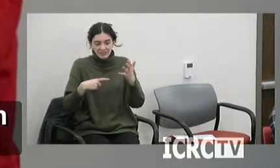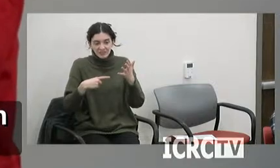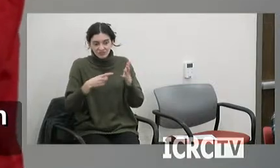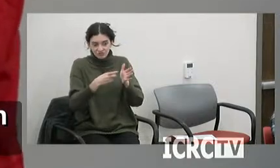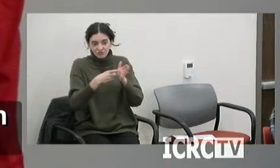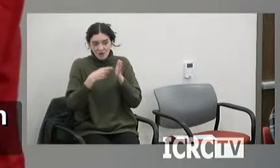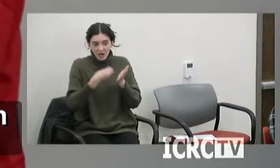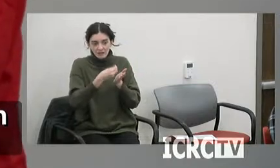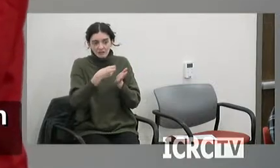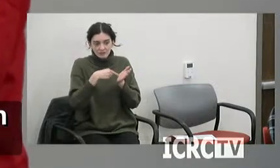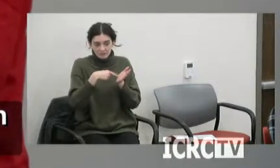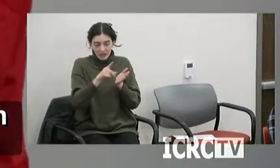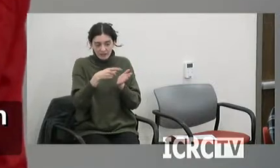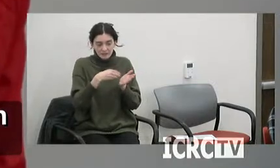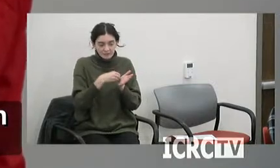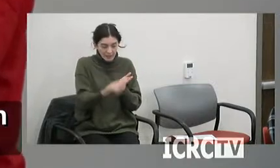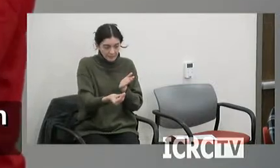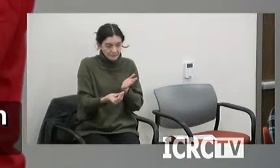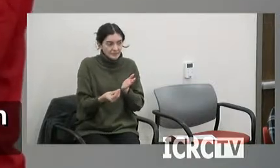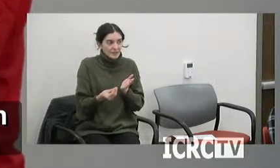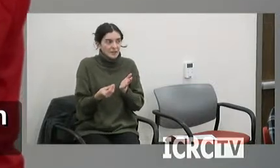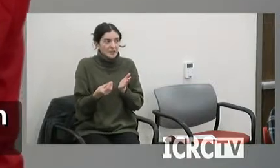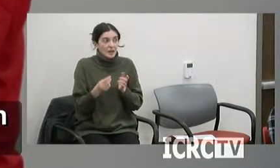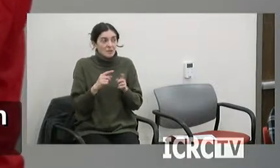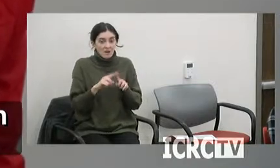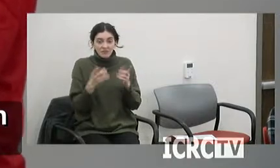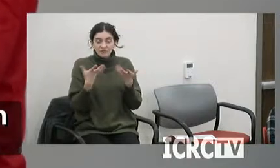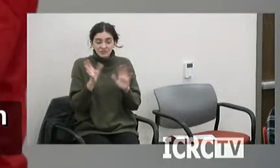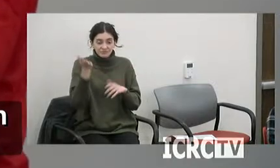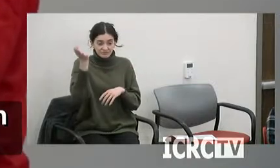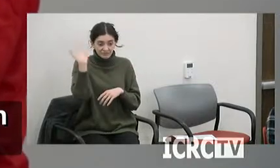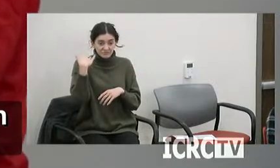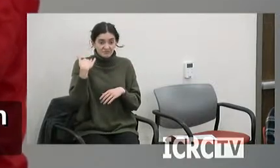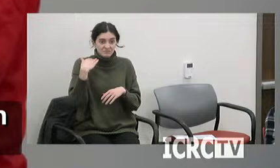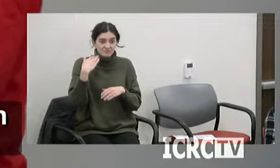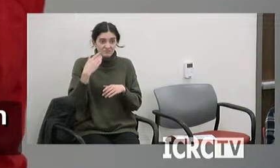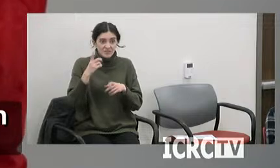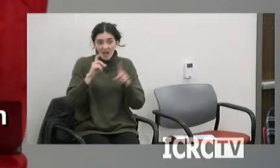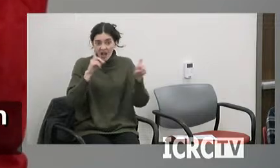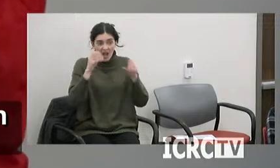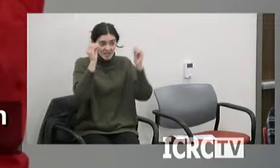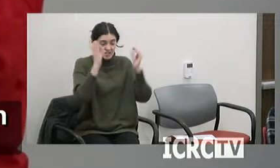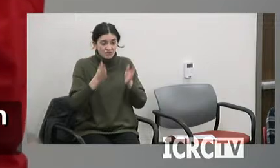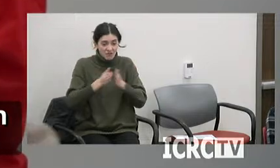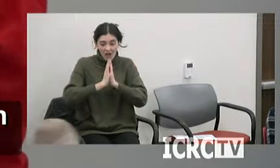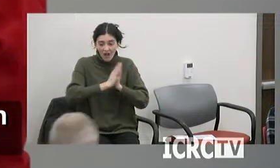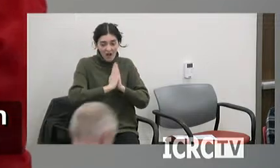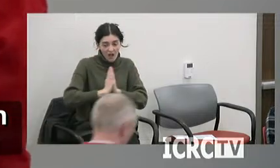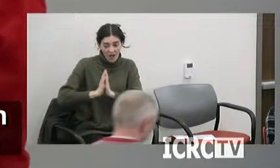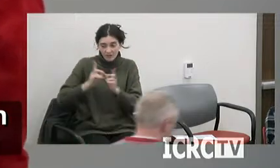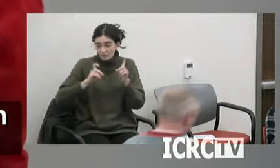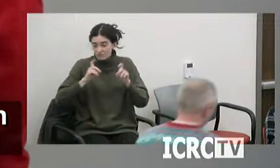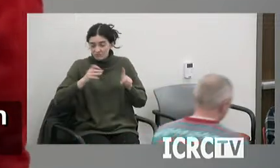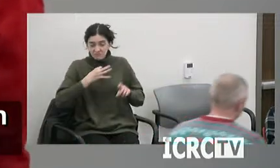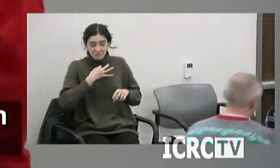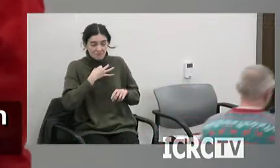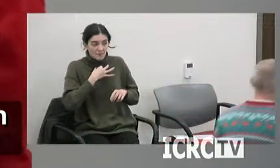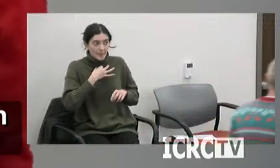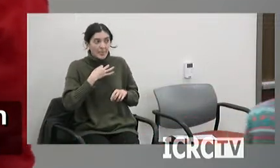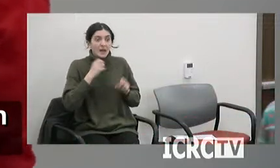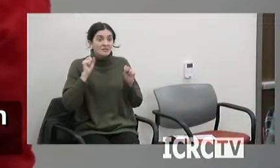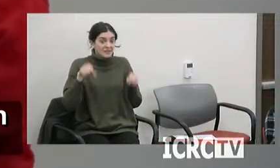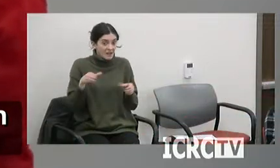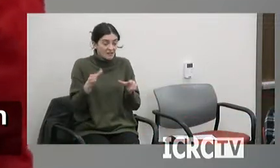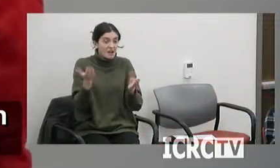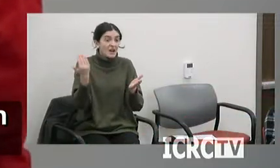that exact survey. We are not opposed to doing it again. We can run it, but we have done that, and we have